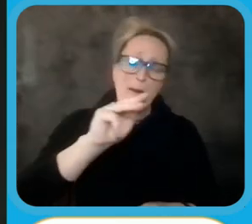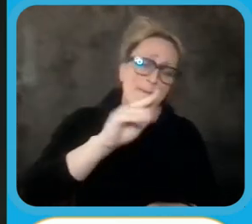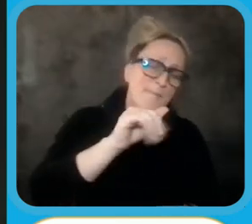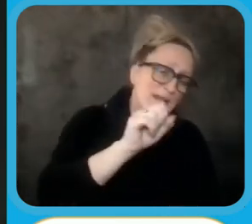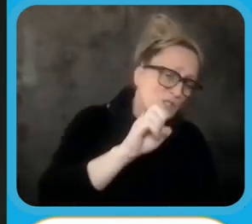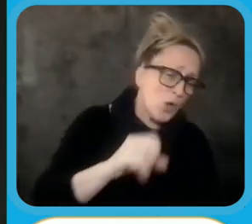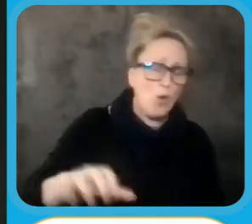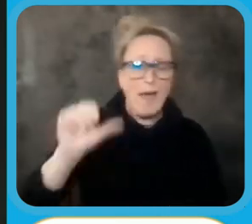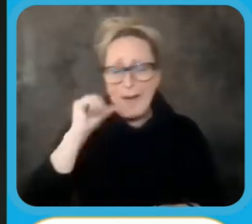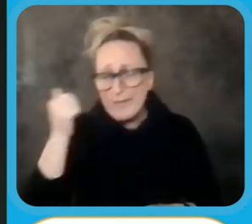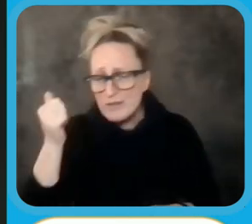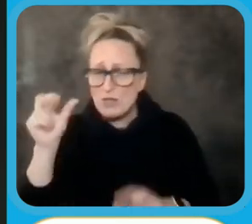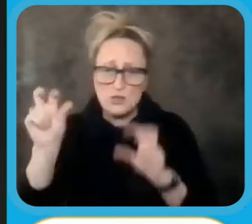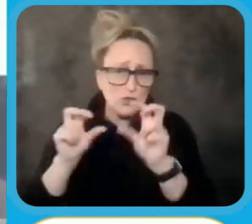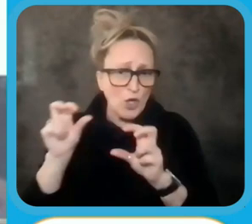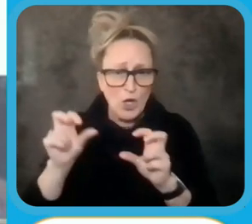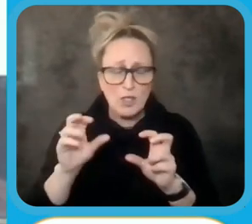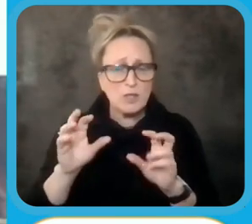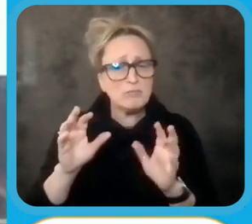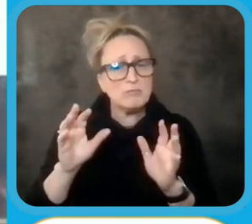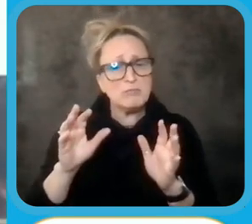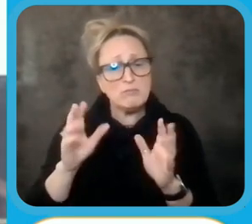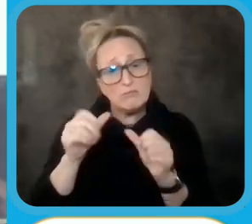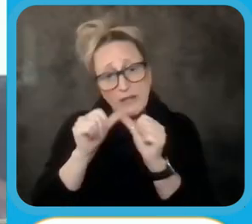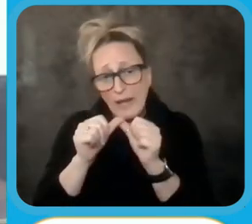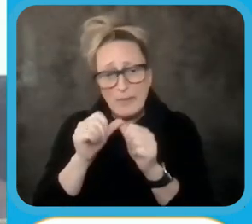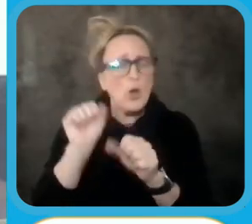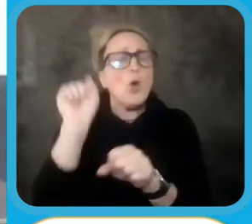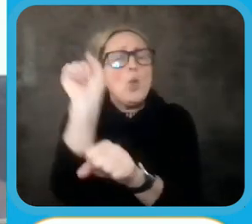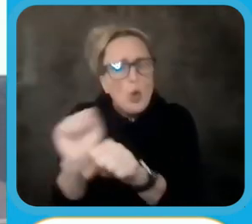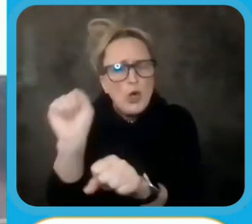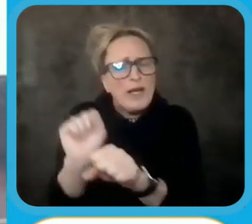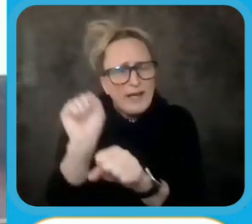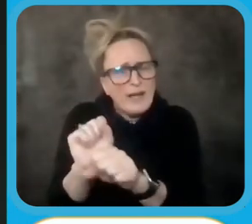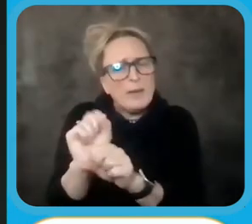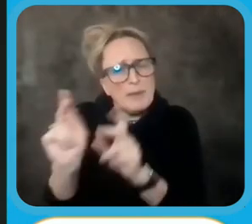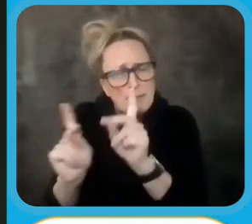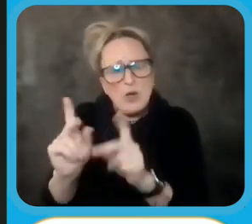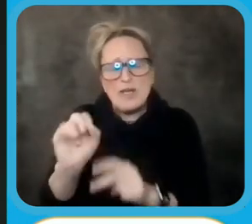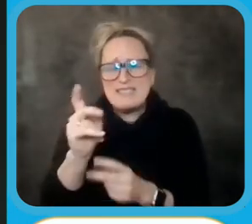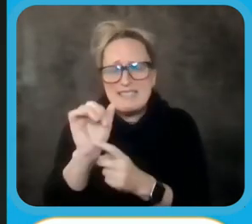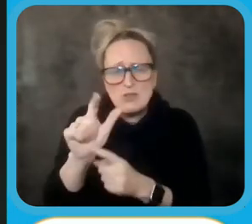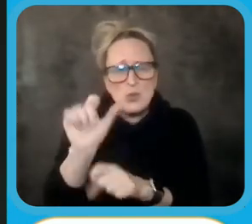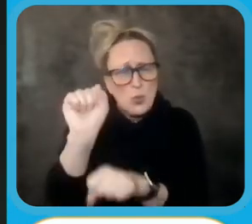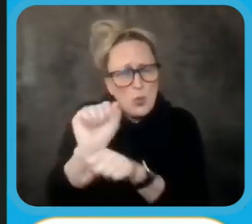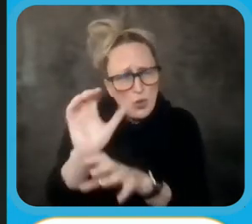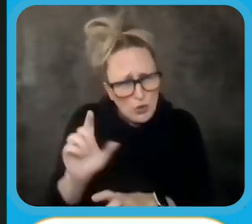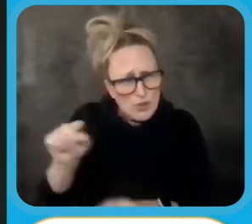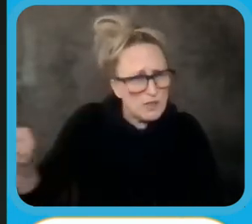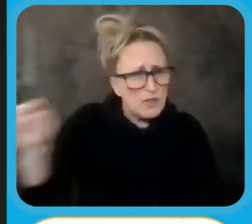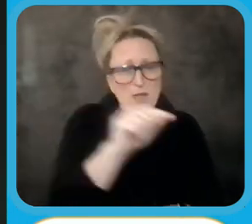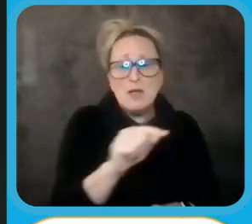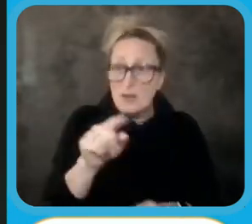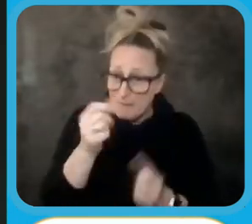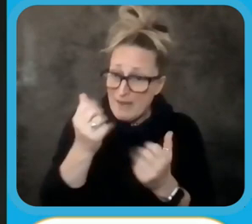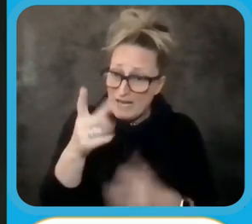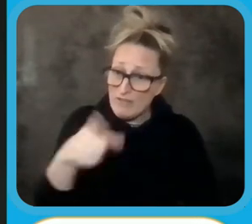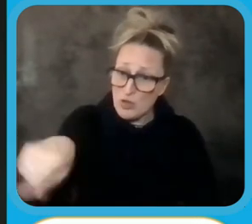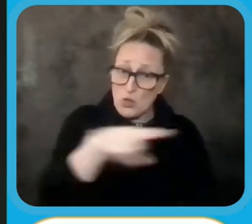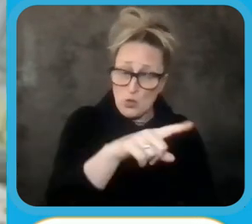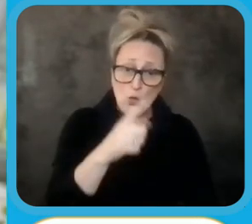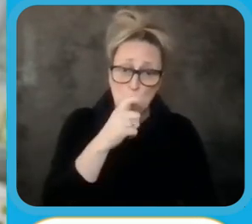shareholders. What has kept us going are working people, our essential workers, many of whom are you, our